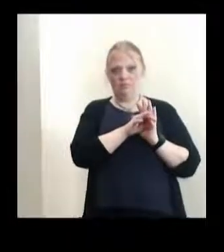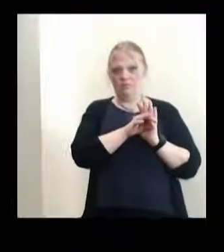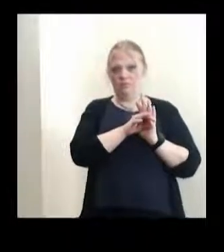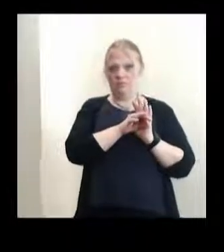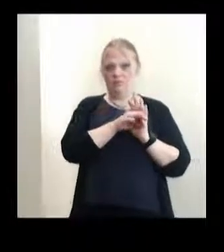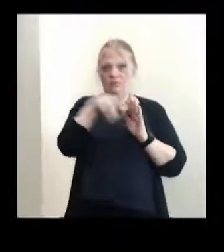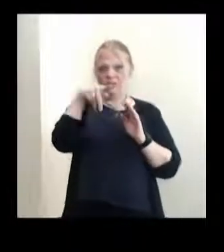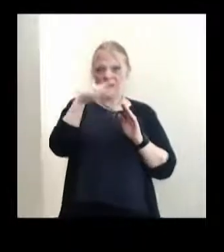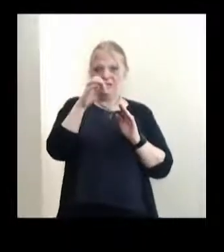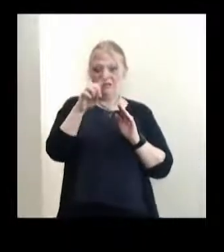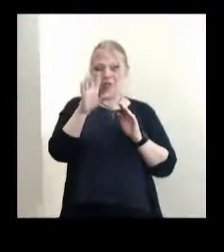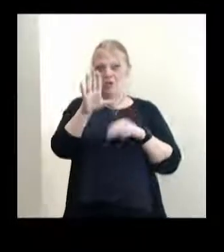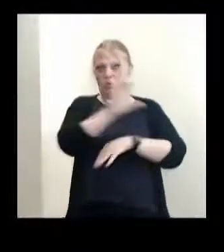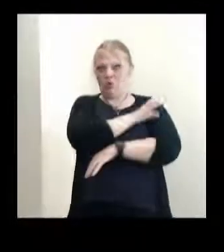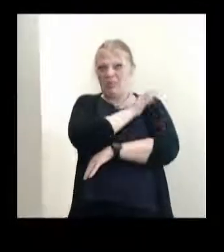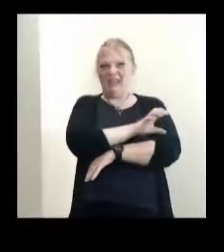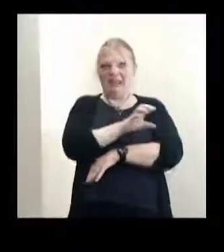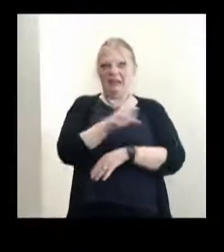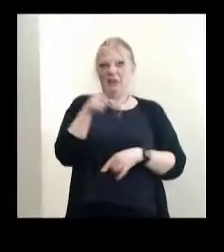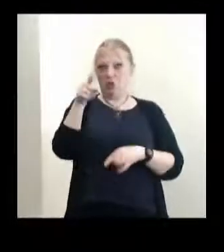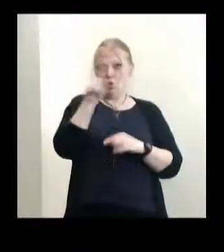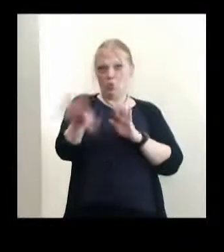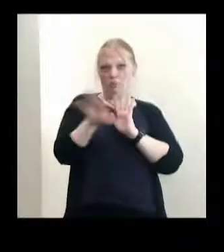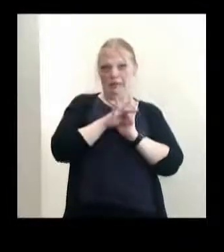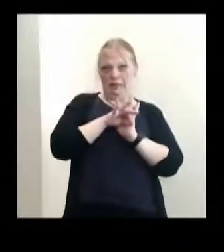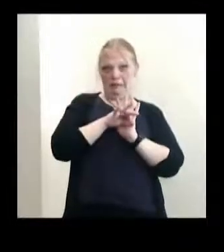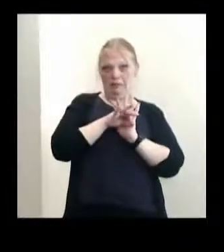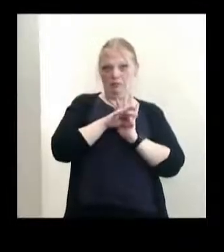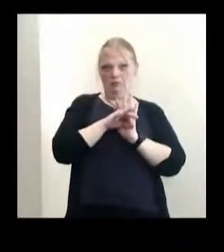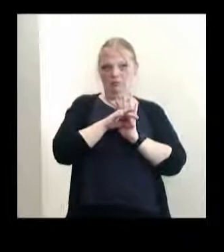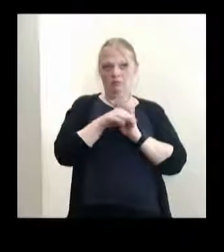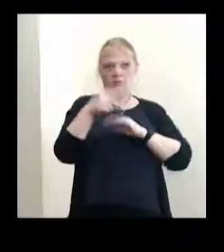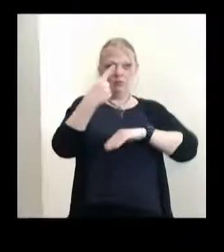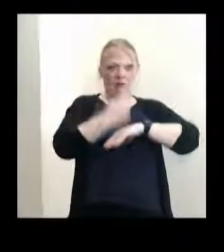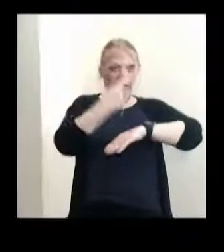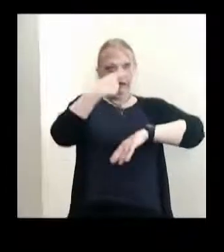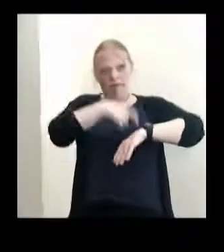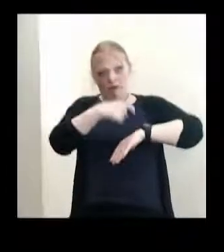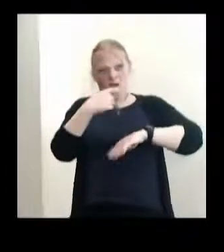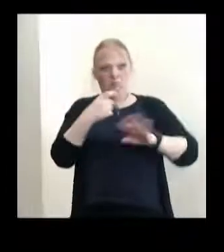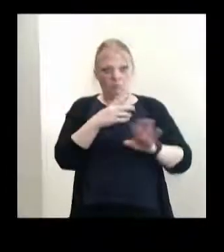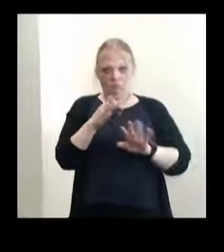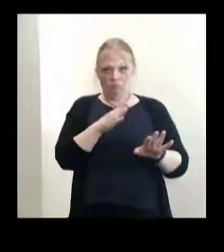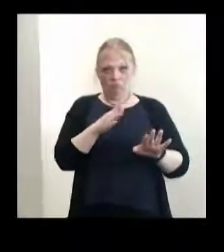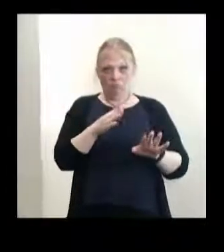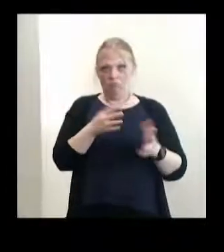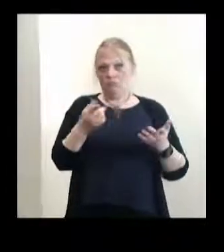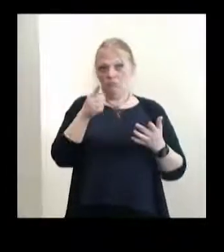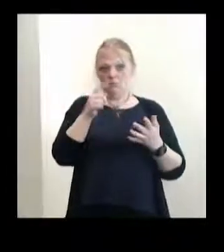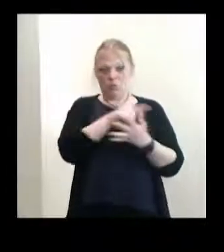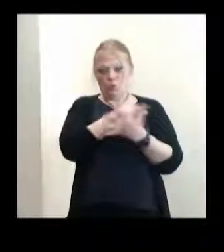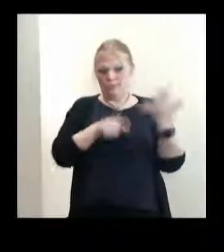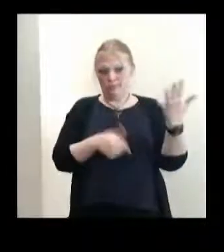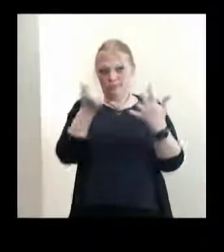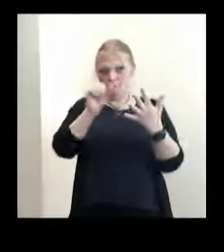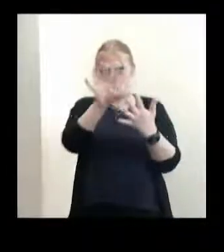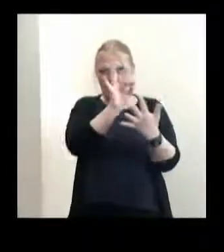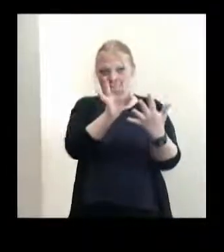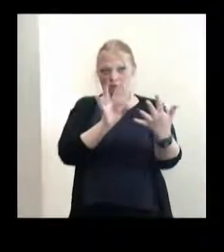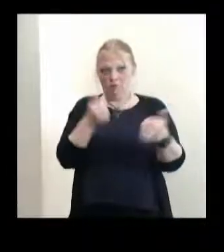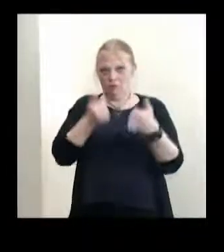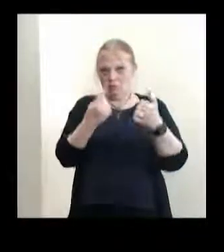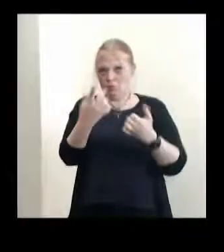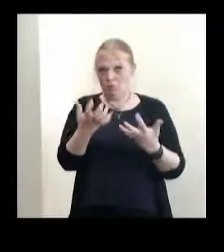point of distribution clinic site and select the date and time. So you'll be able to choose of the sites that we have. This will